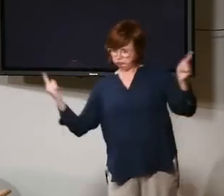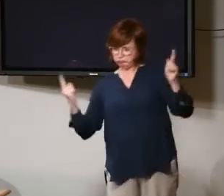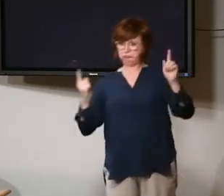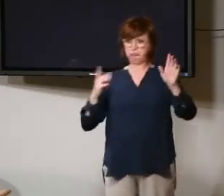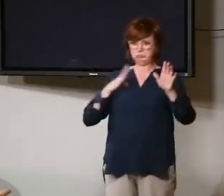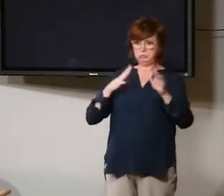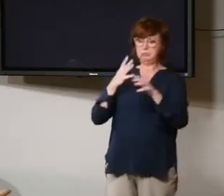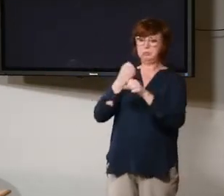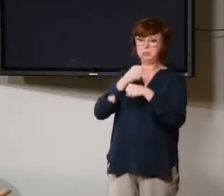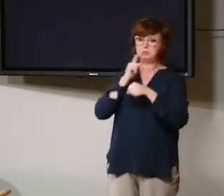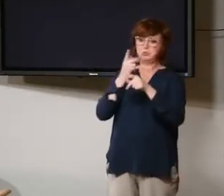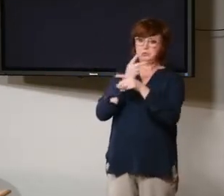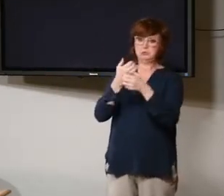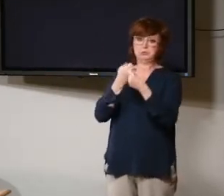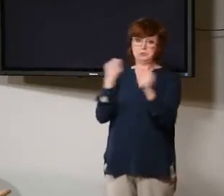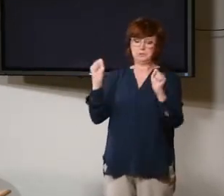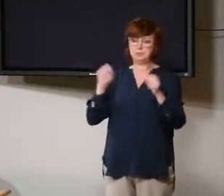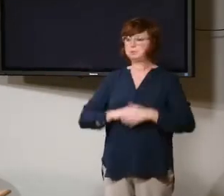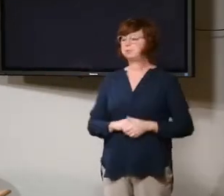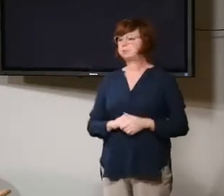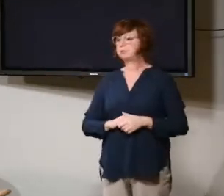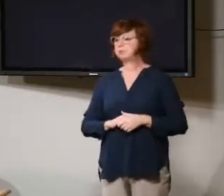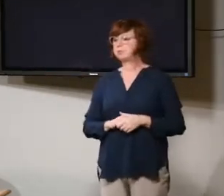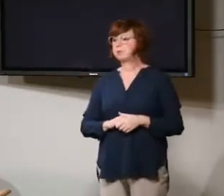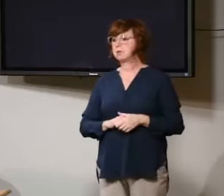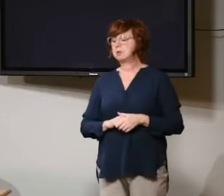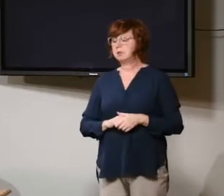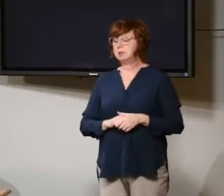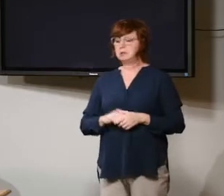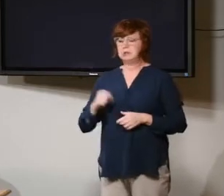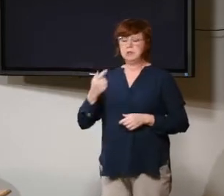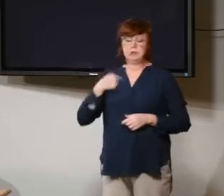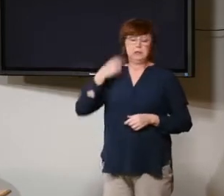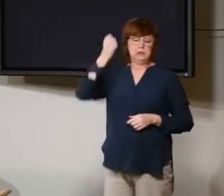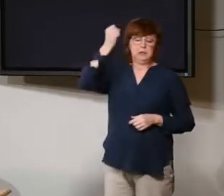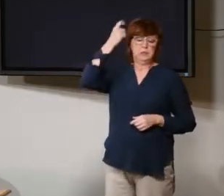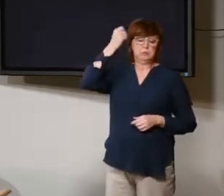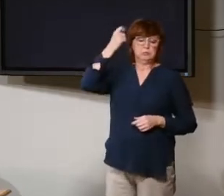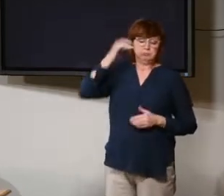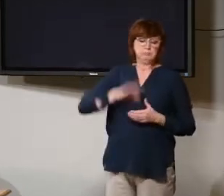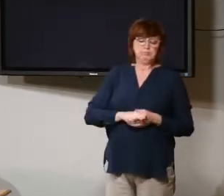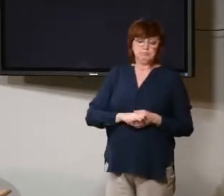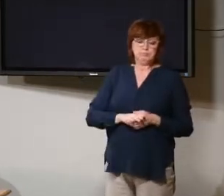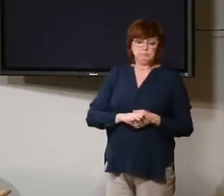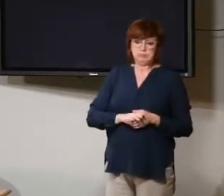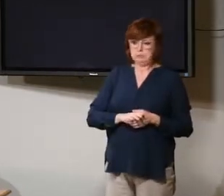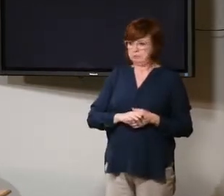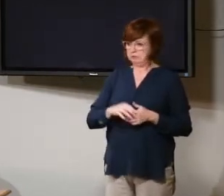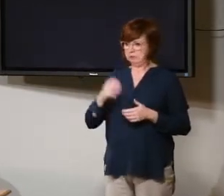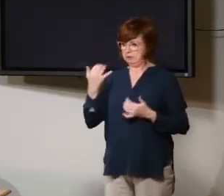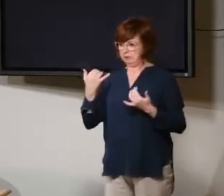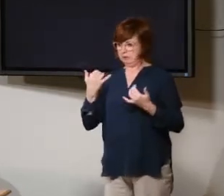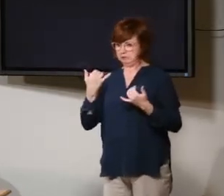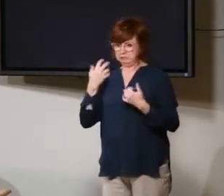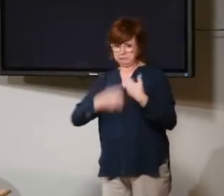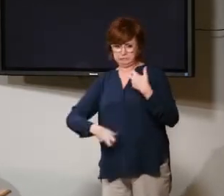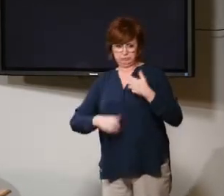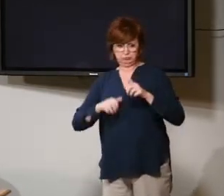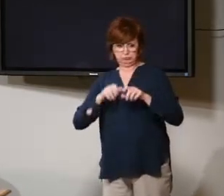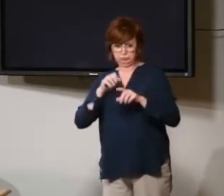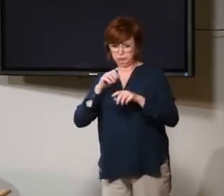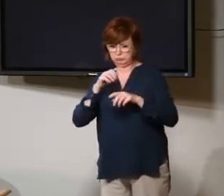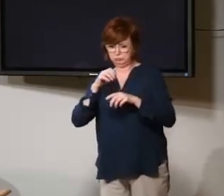place. I know everyone right now is trying to find the right balance between social distancing and keeping our